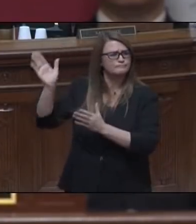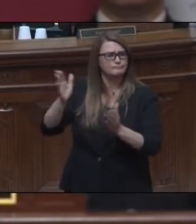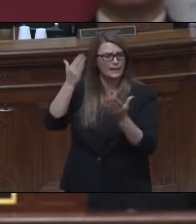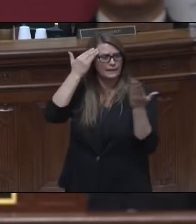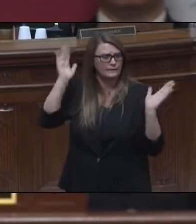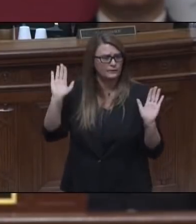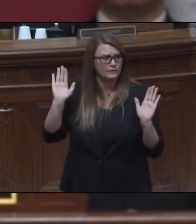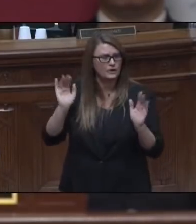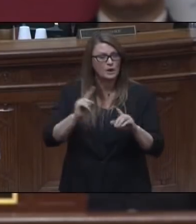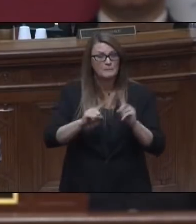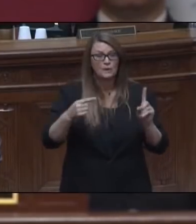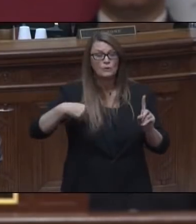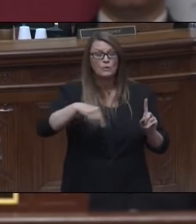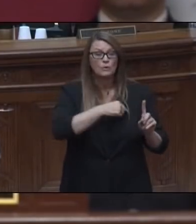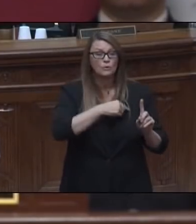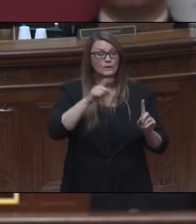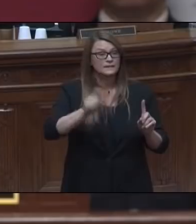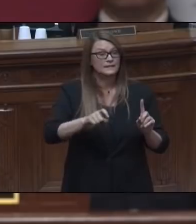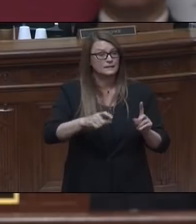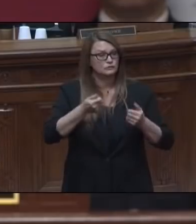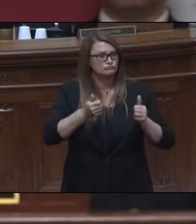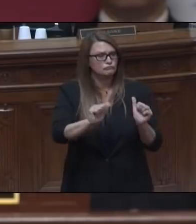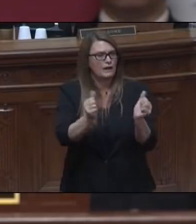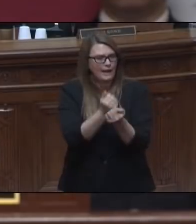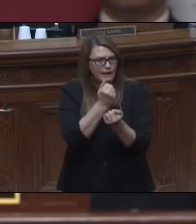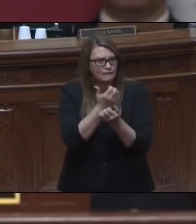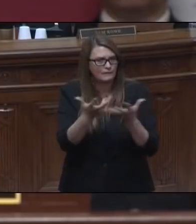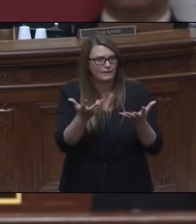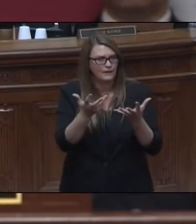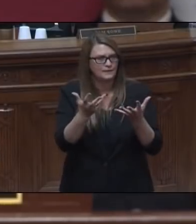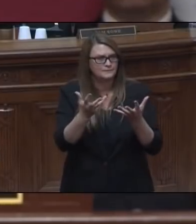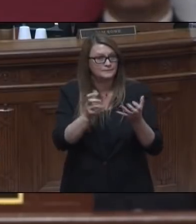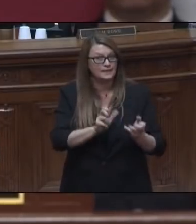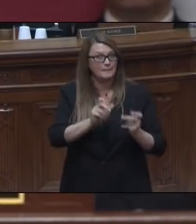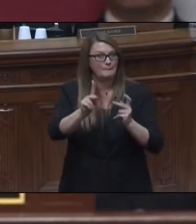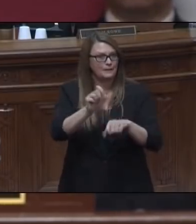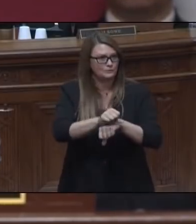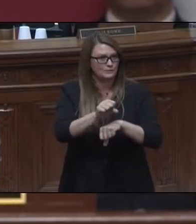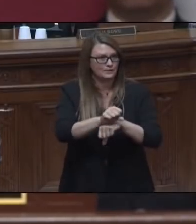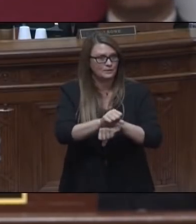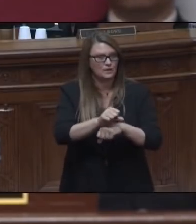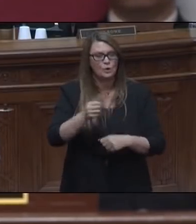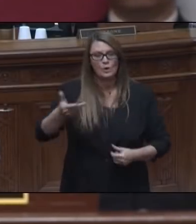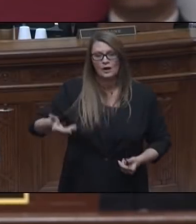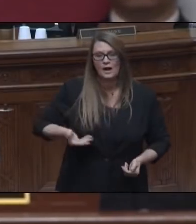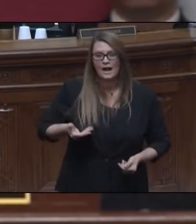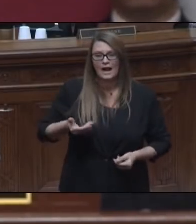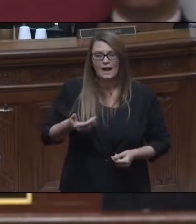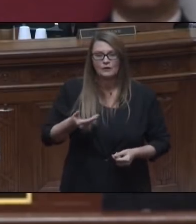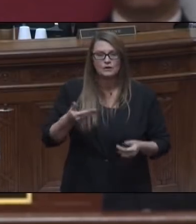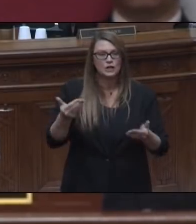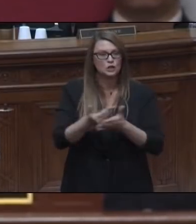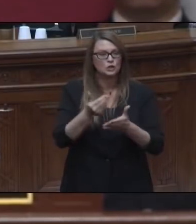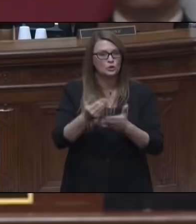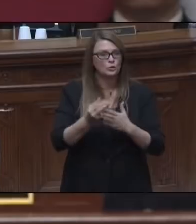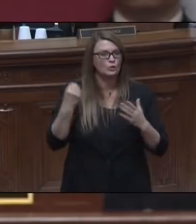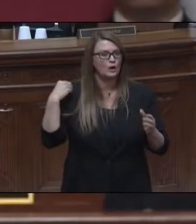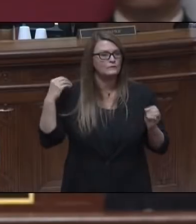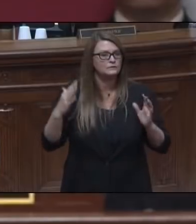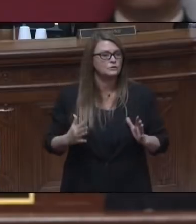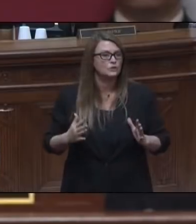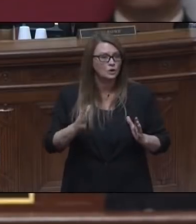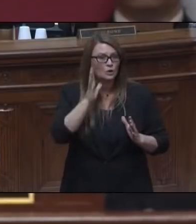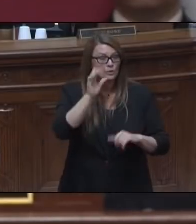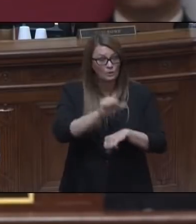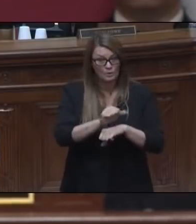I think what we should do is try any and everything we can possibly do to get them back. We're also hiring a resiliency officer that's going to work